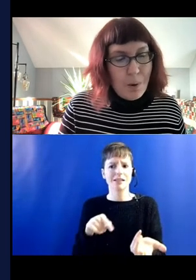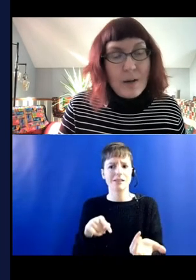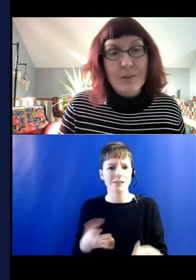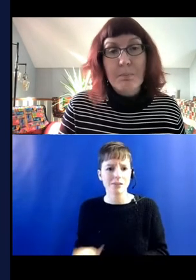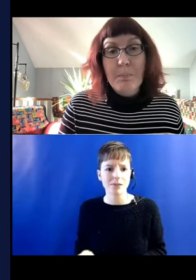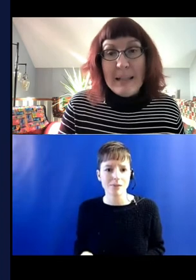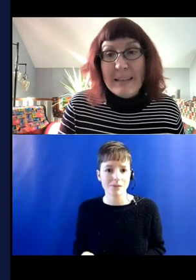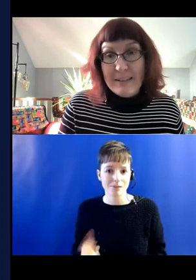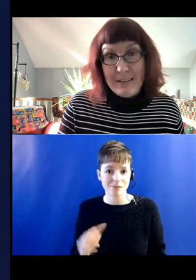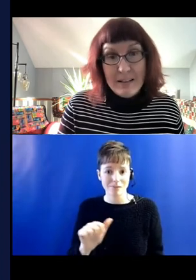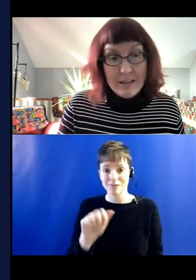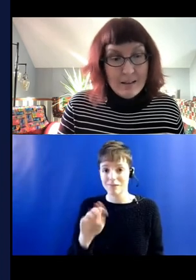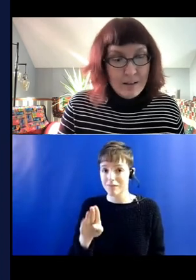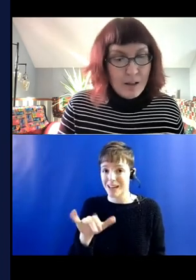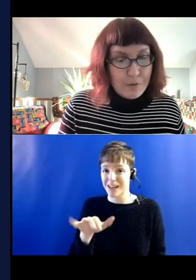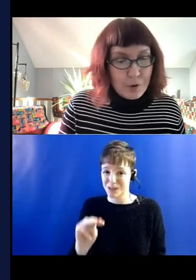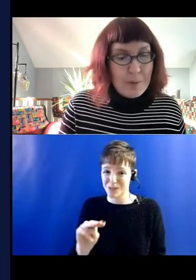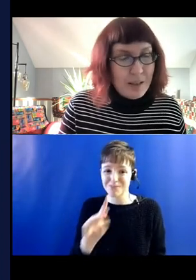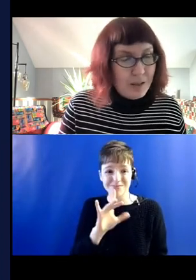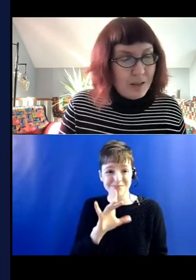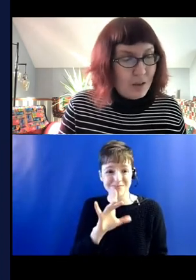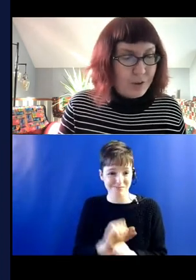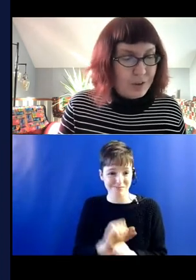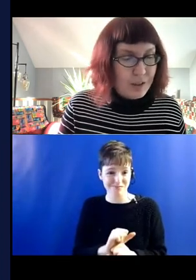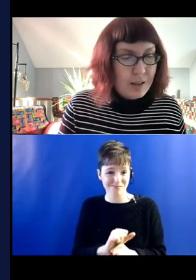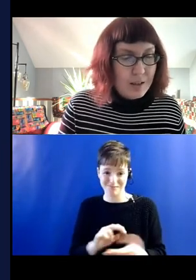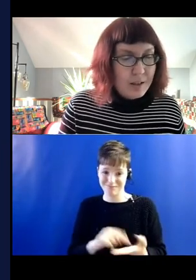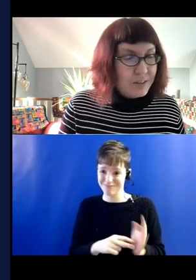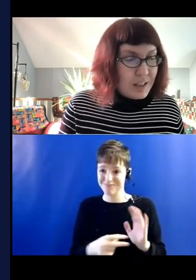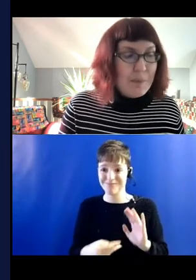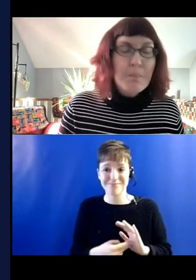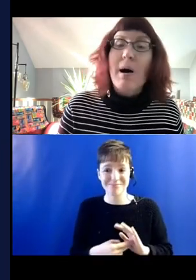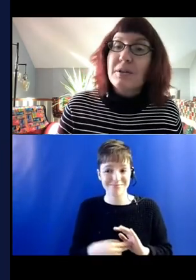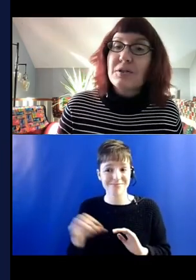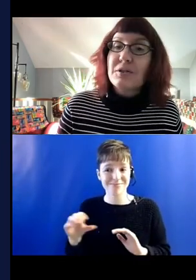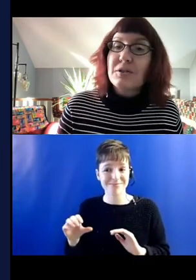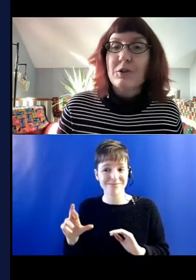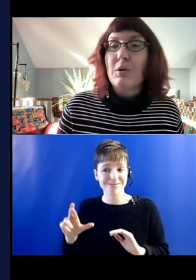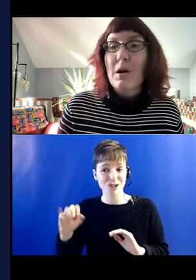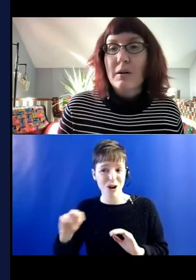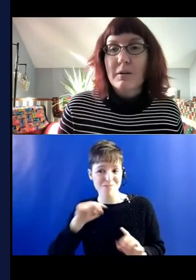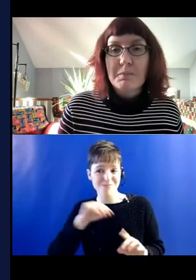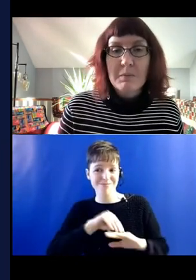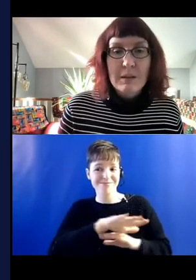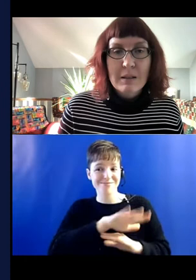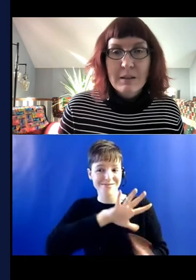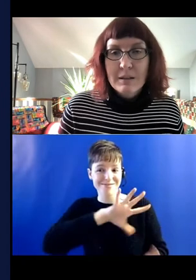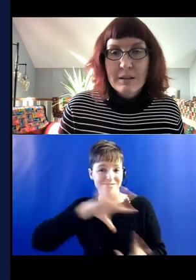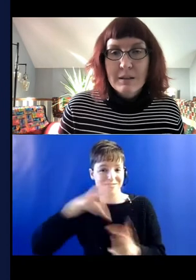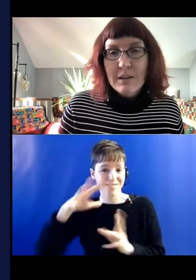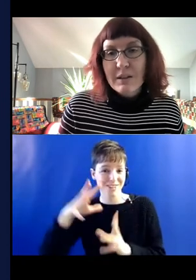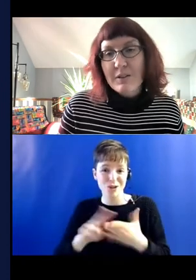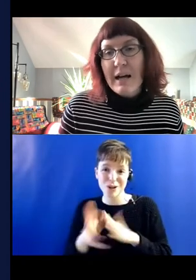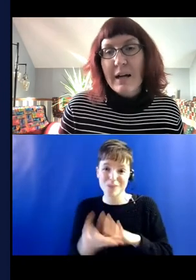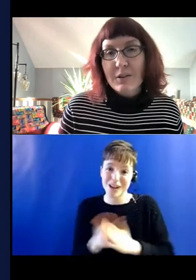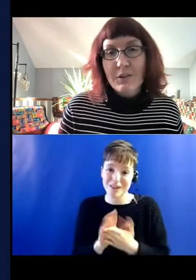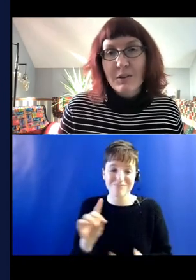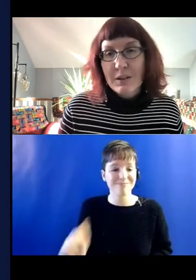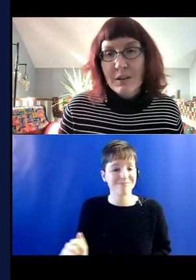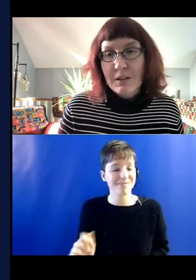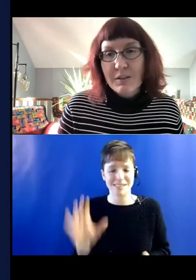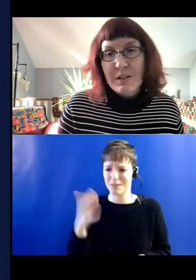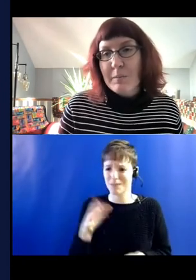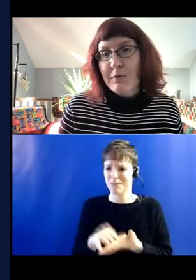very possibility of cripping the university seem impossible for so long. Take a look at the